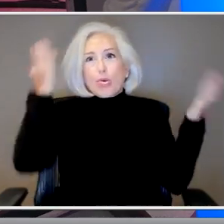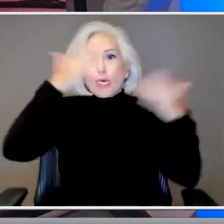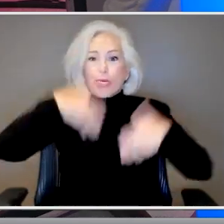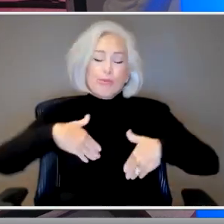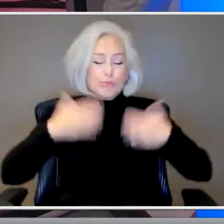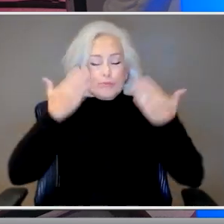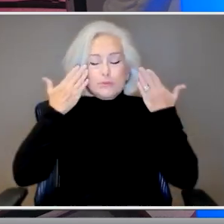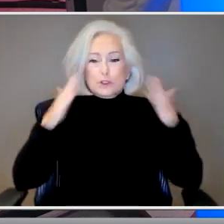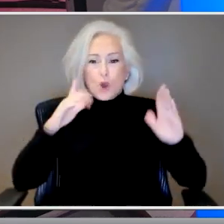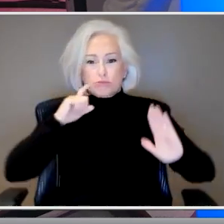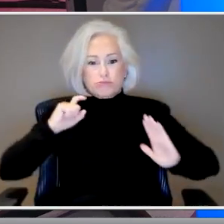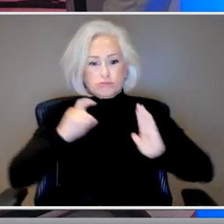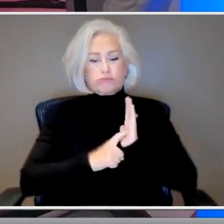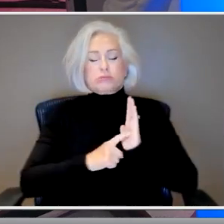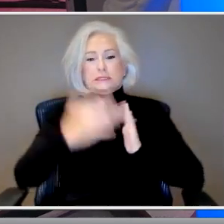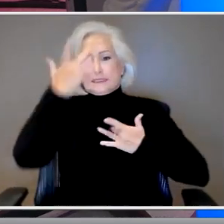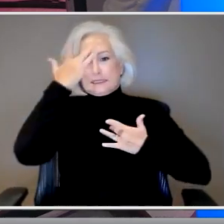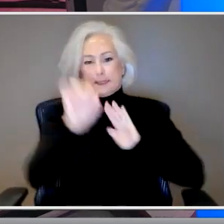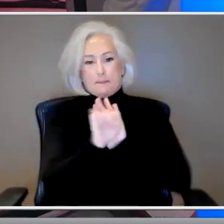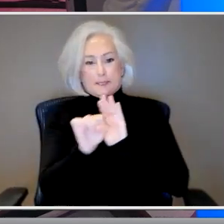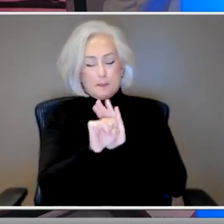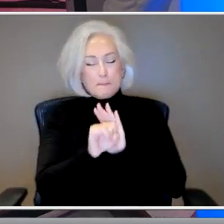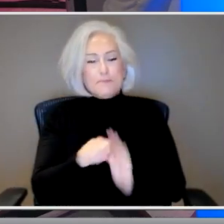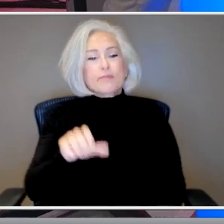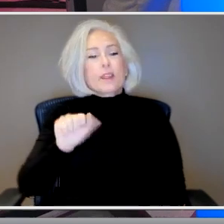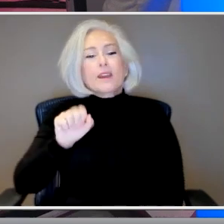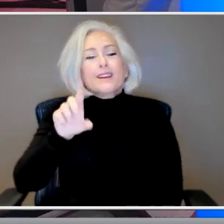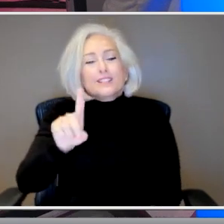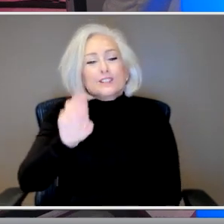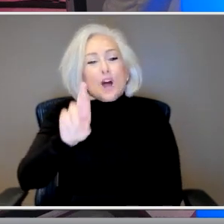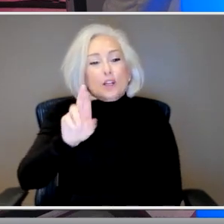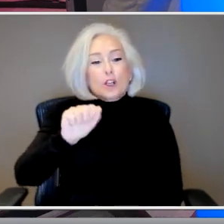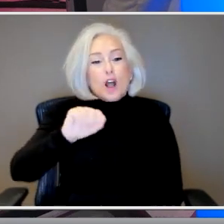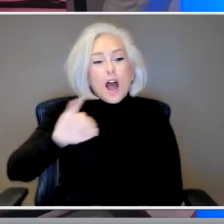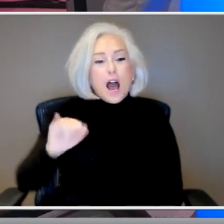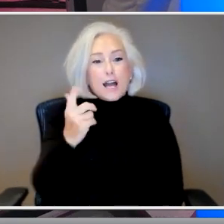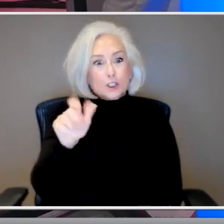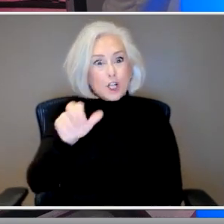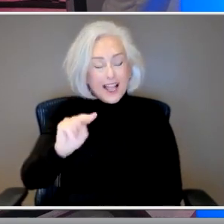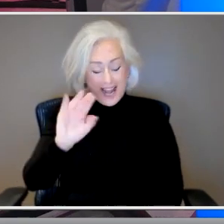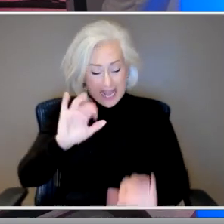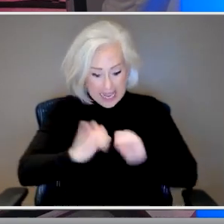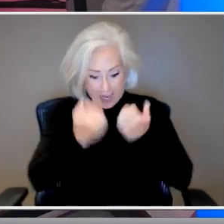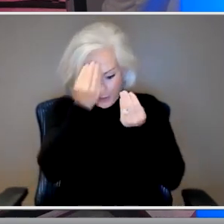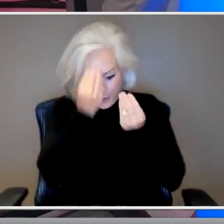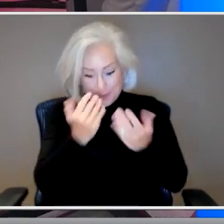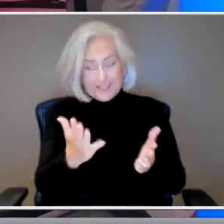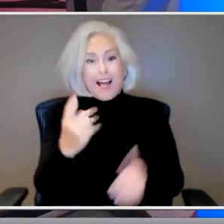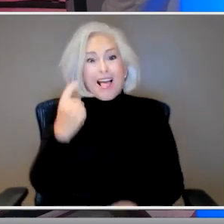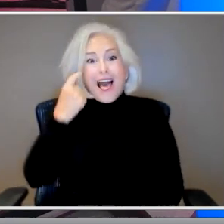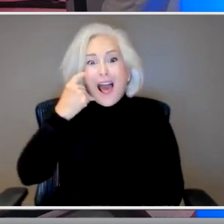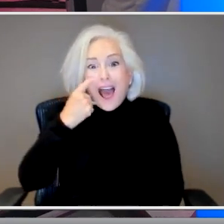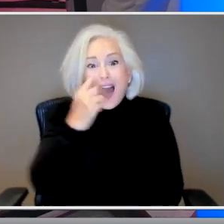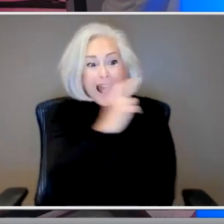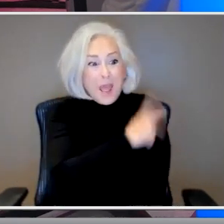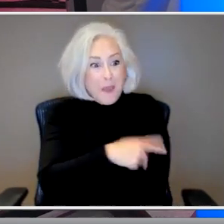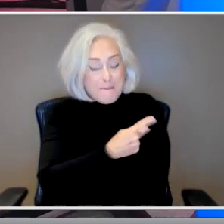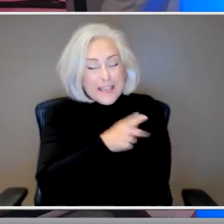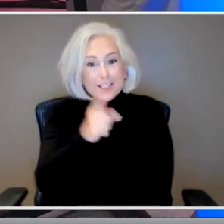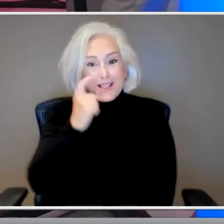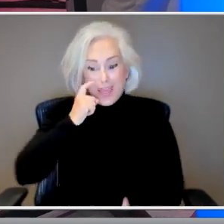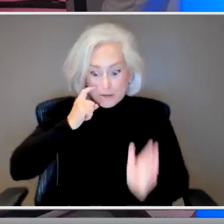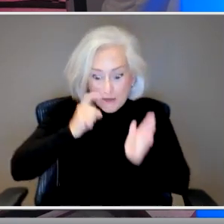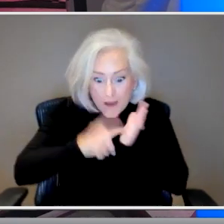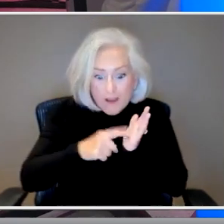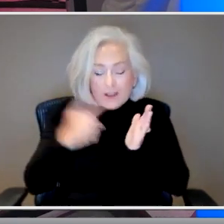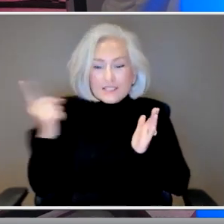Dr. Ajlan, how do you break the news to your eye patients that you're seeing something very alarming in their